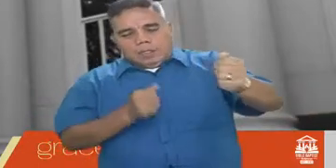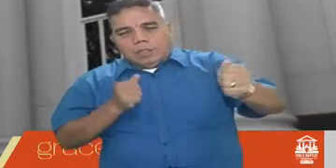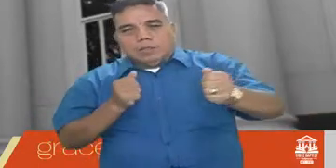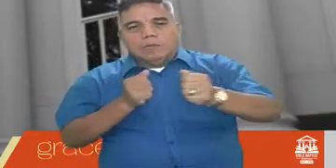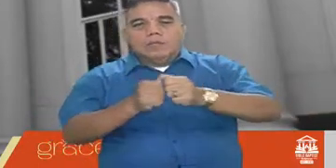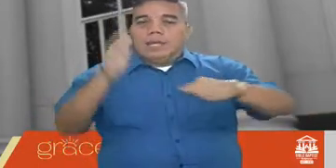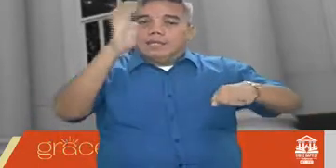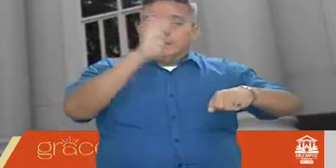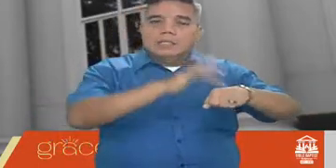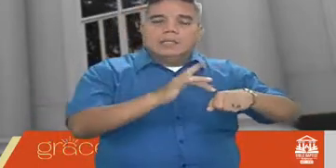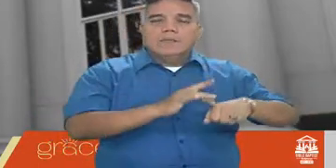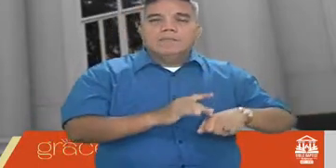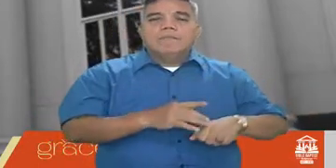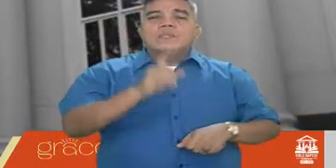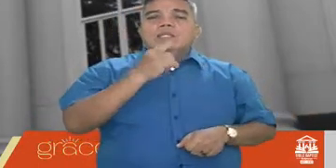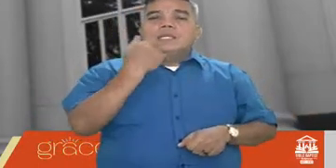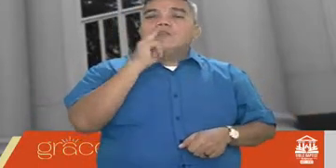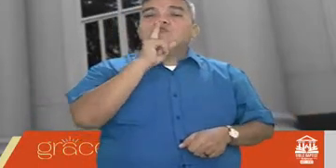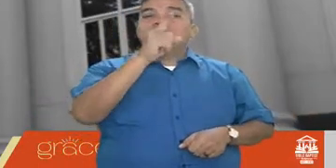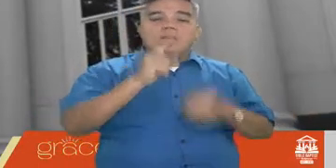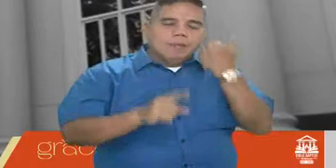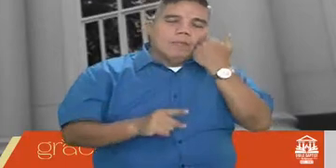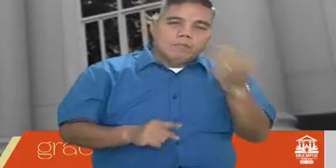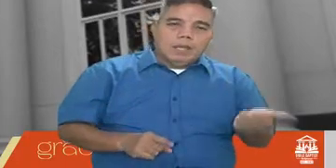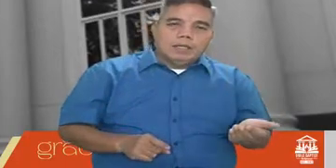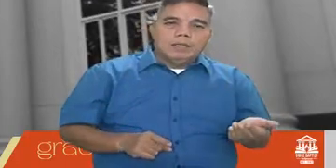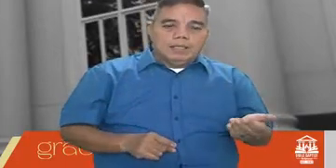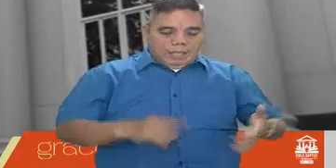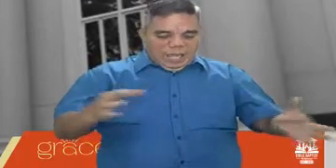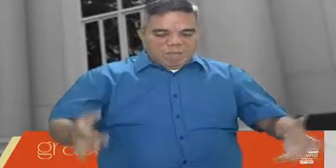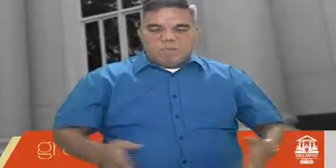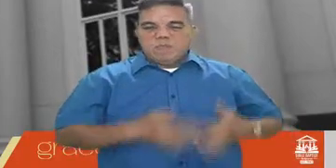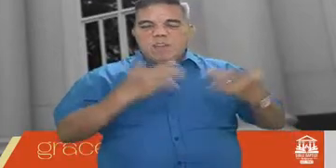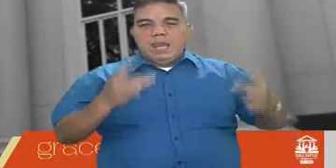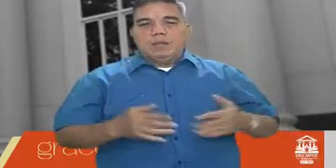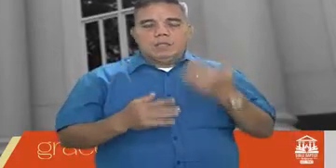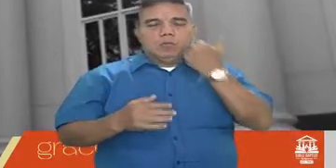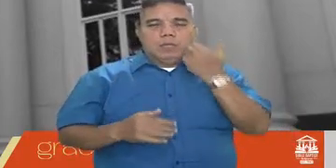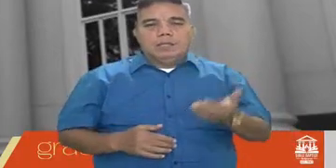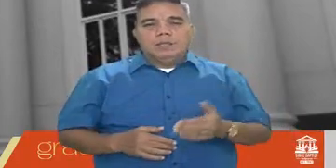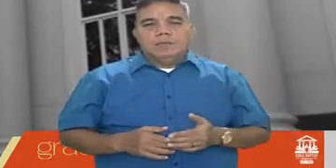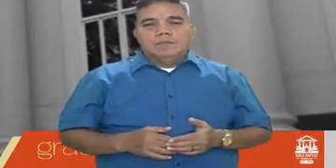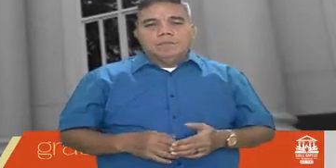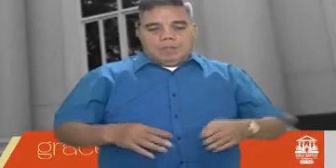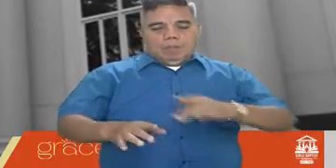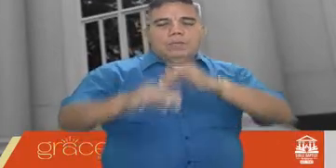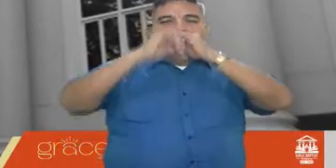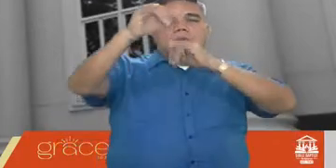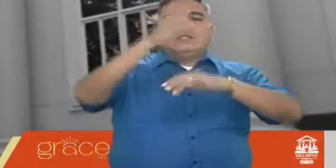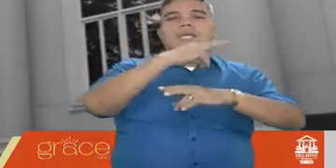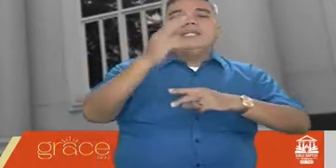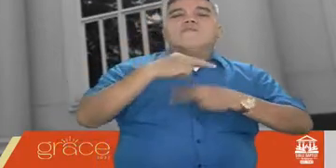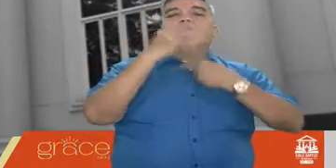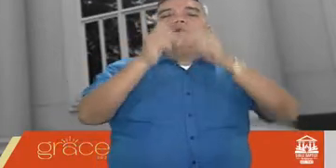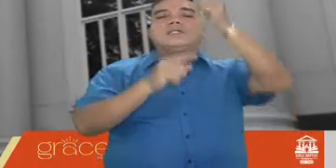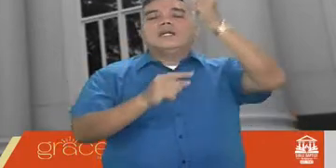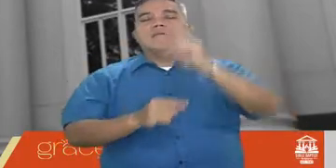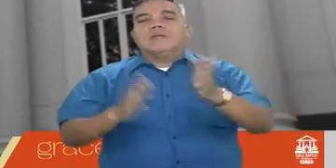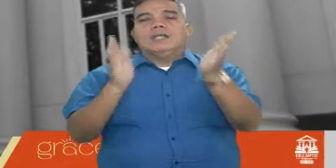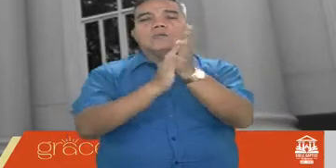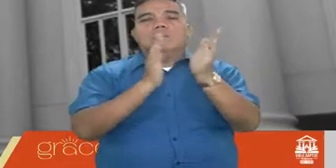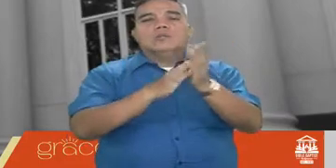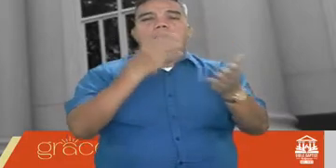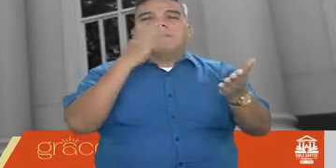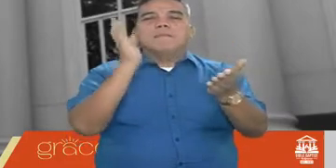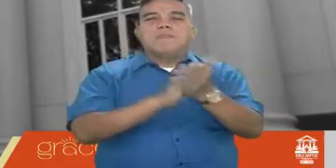the boundary and touch it, they immediately die. It burned with fire. That was then. The blast of the trumpet and the voice of God sounded